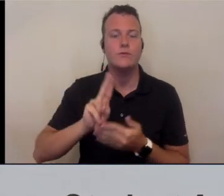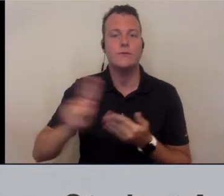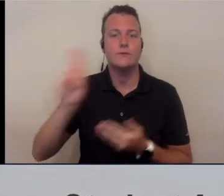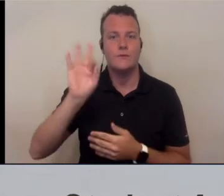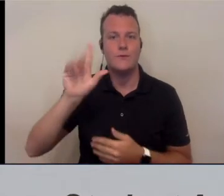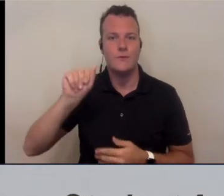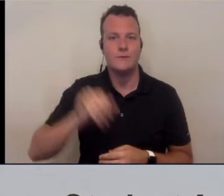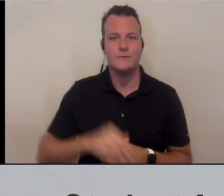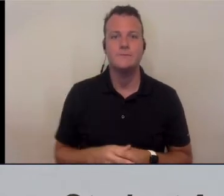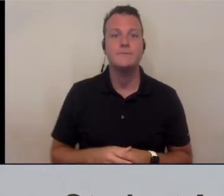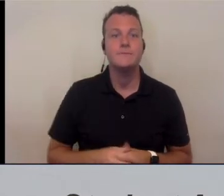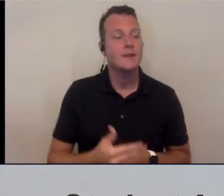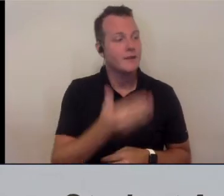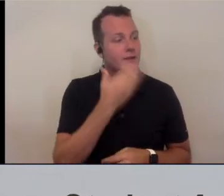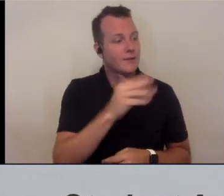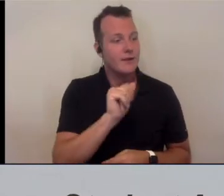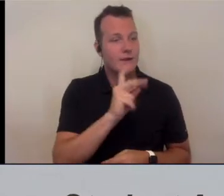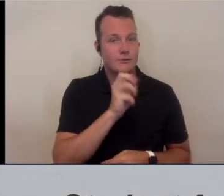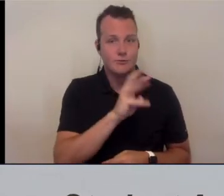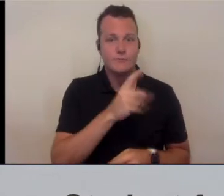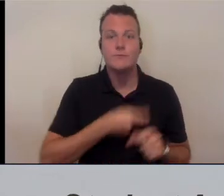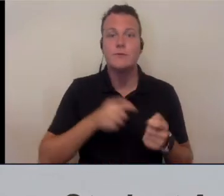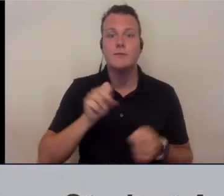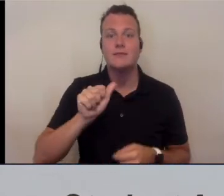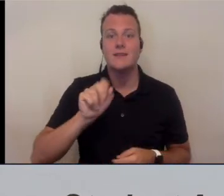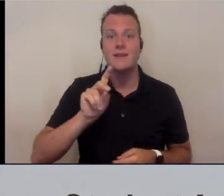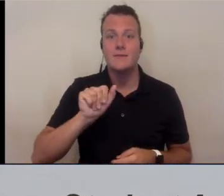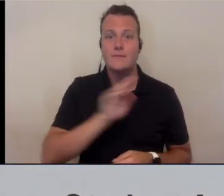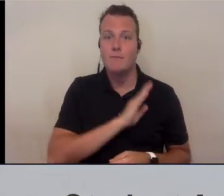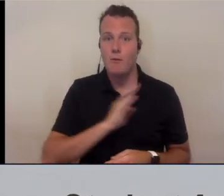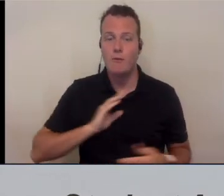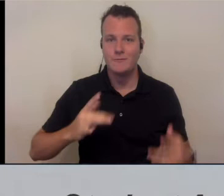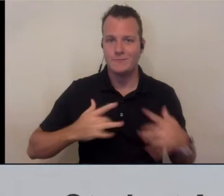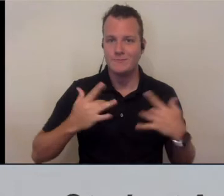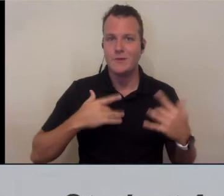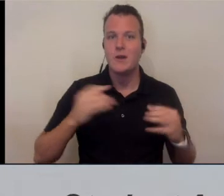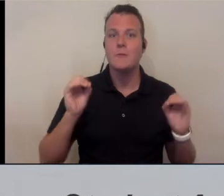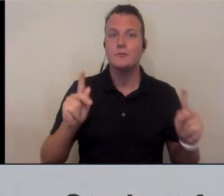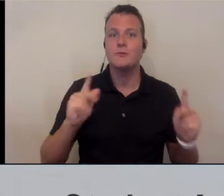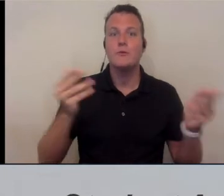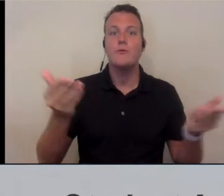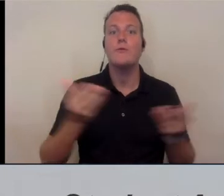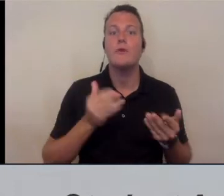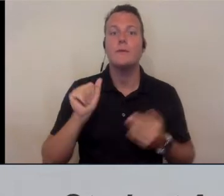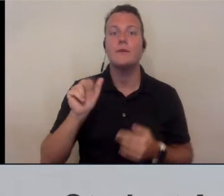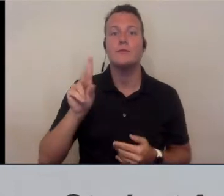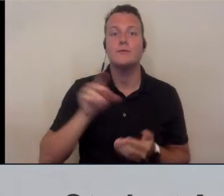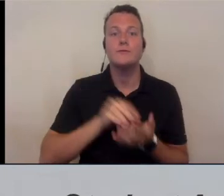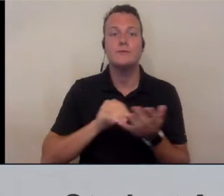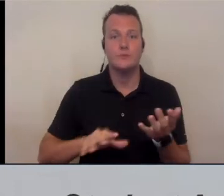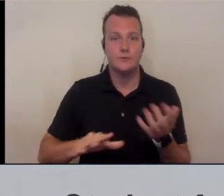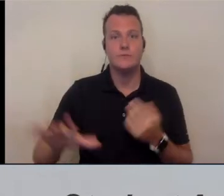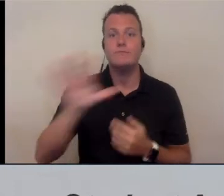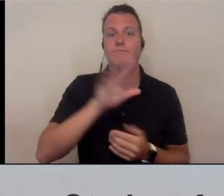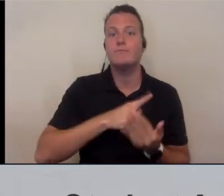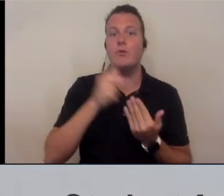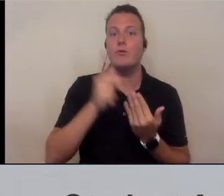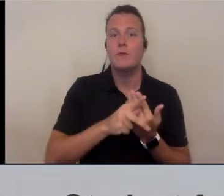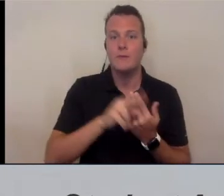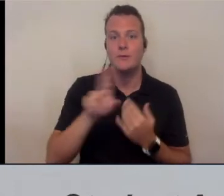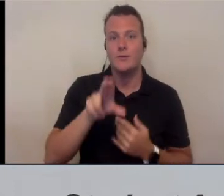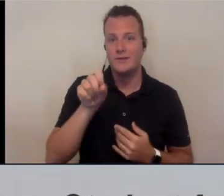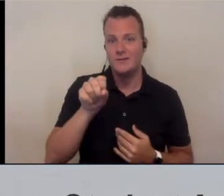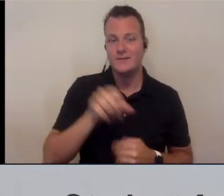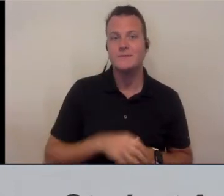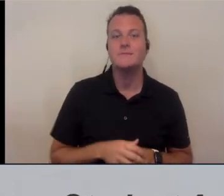Thank you, Andrew. On behalf of the SATA Board, I am excited for the opportunity to welcome AUD students from programs across the